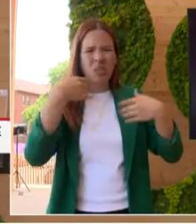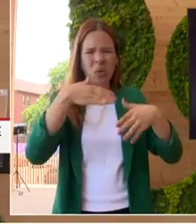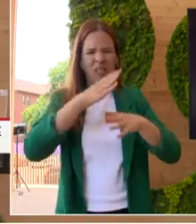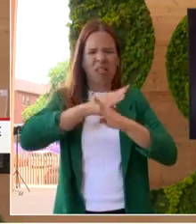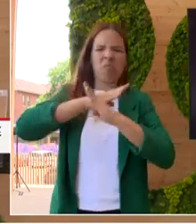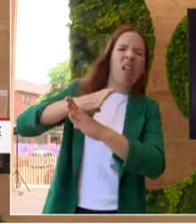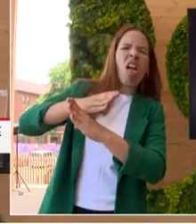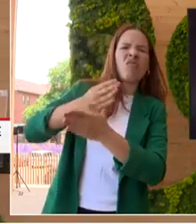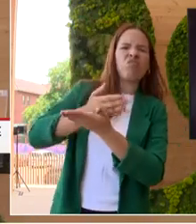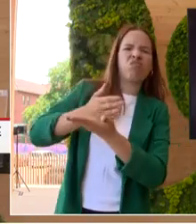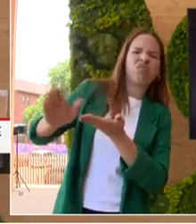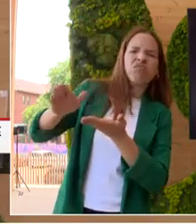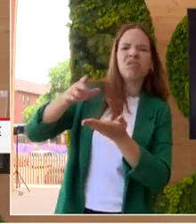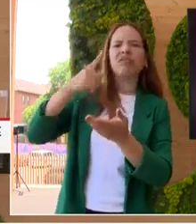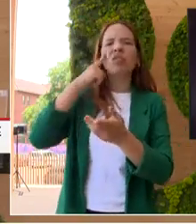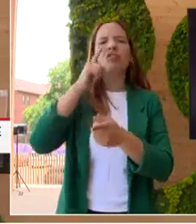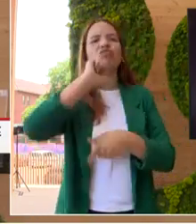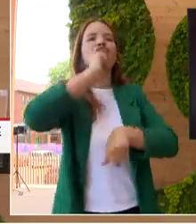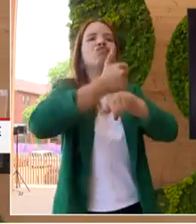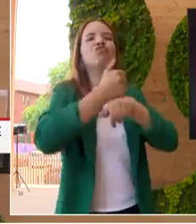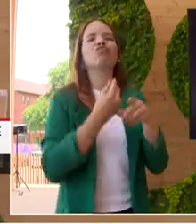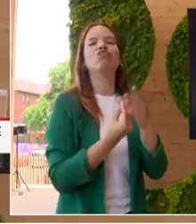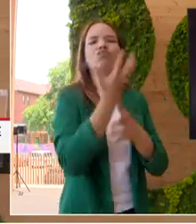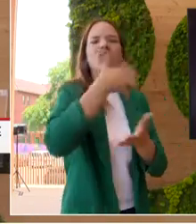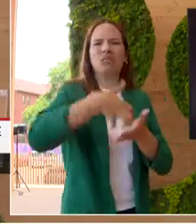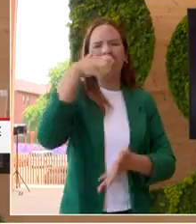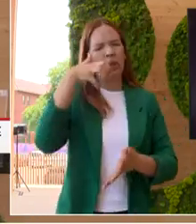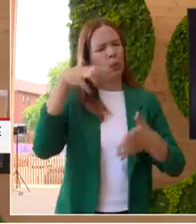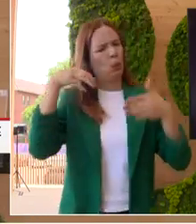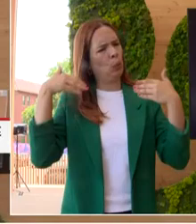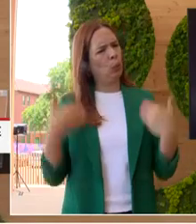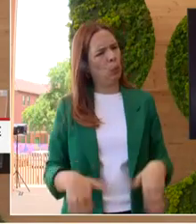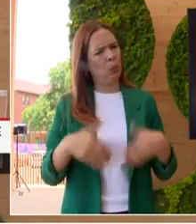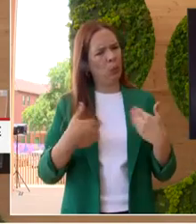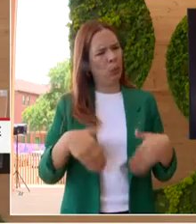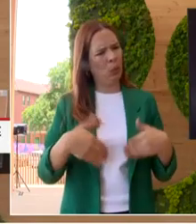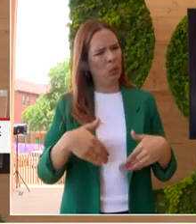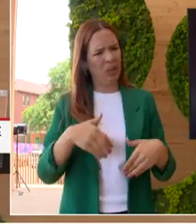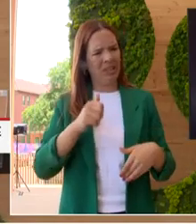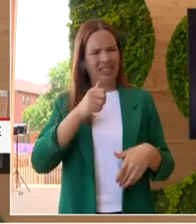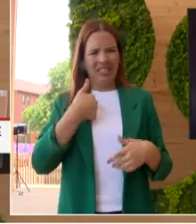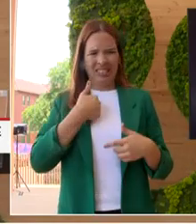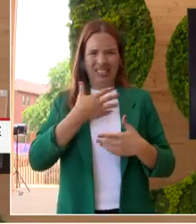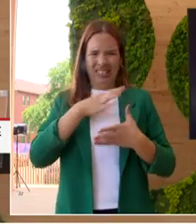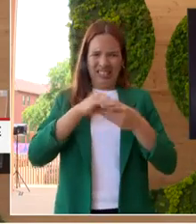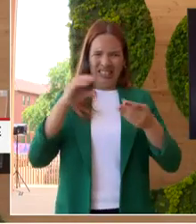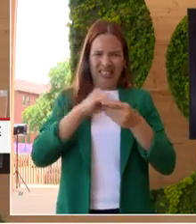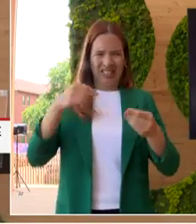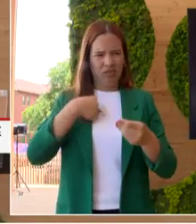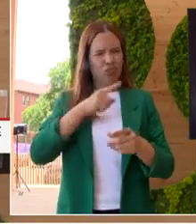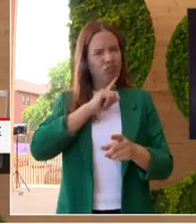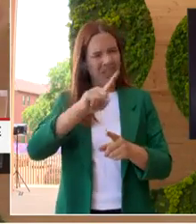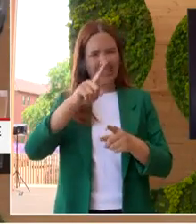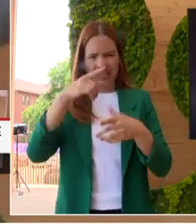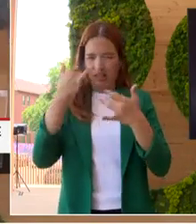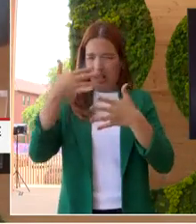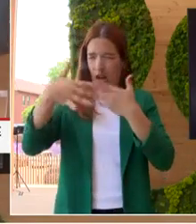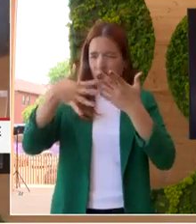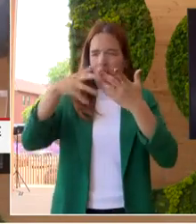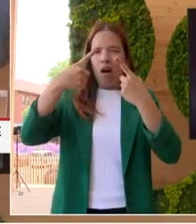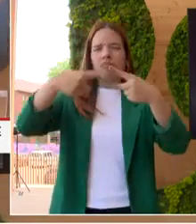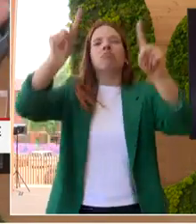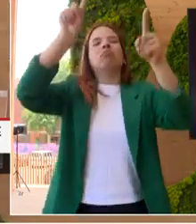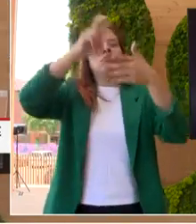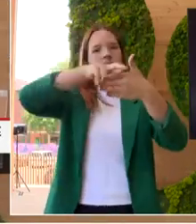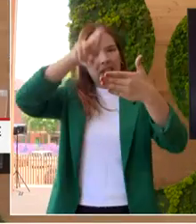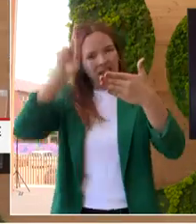wealth creation, self-expression, high-quality education, and positive health outcomes. But we